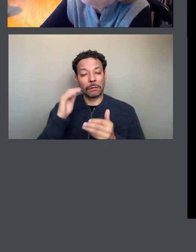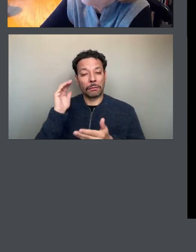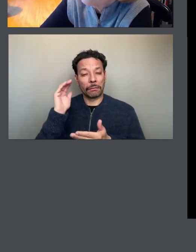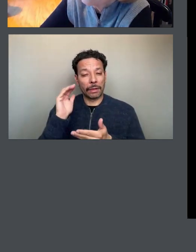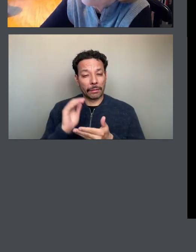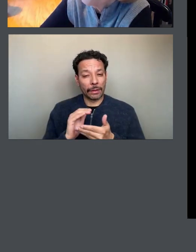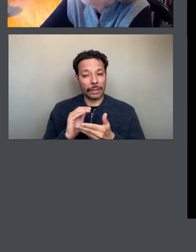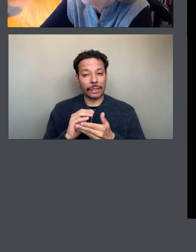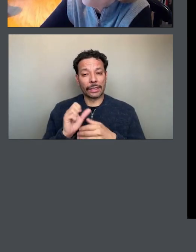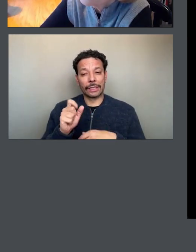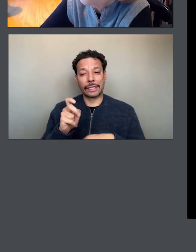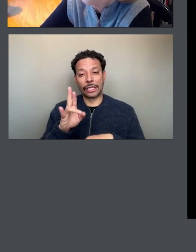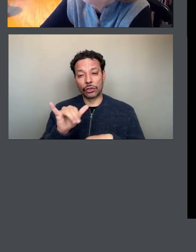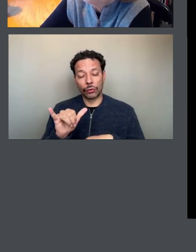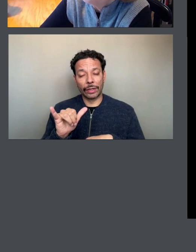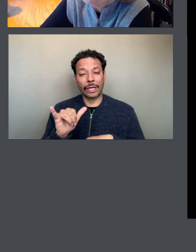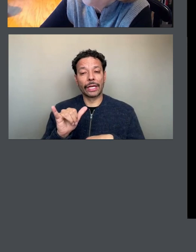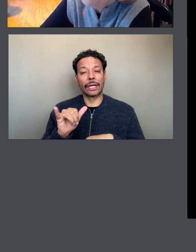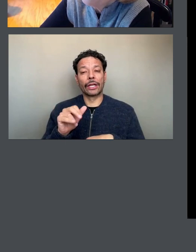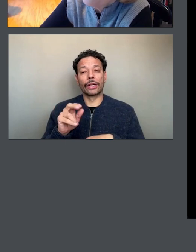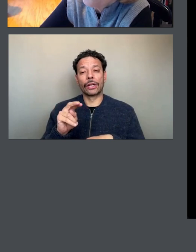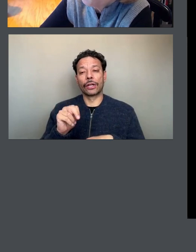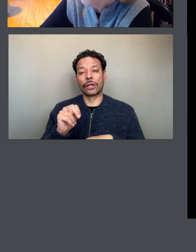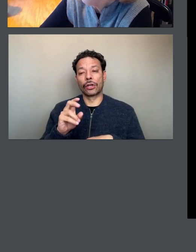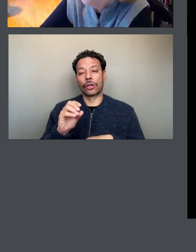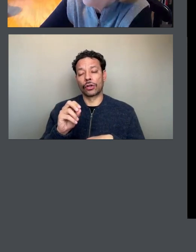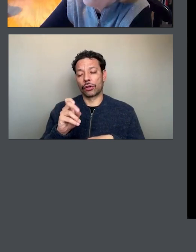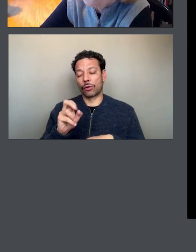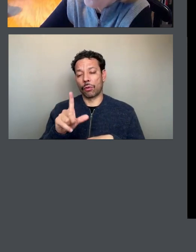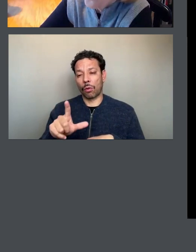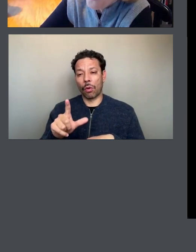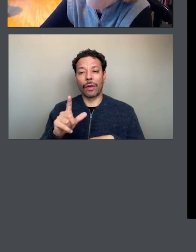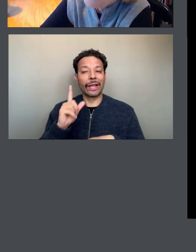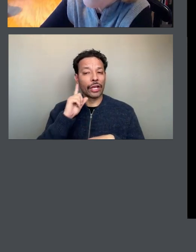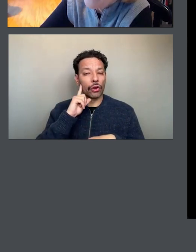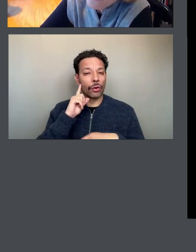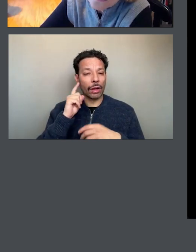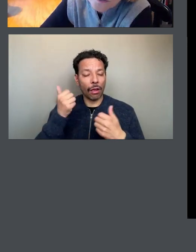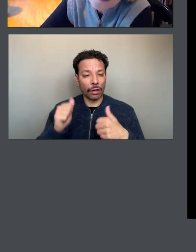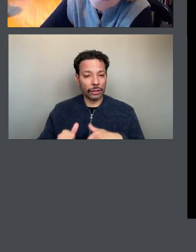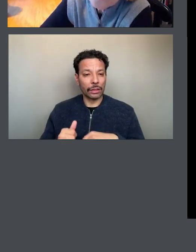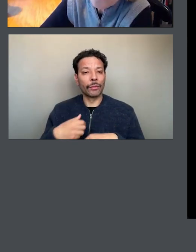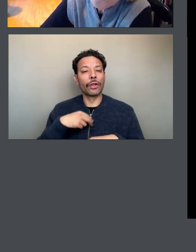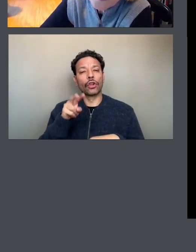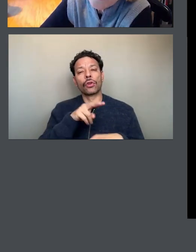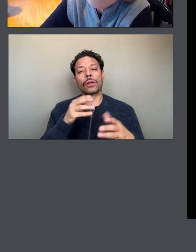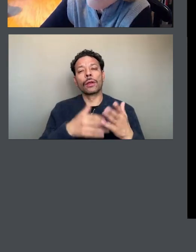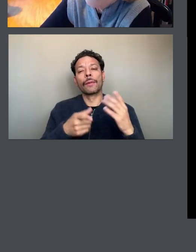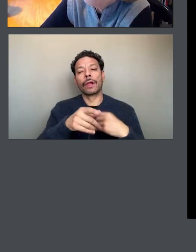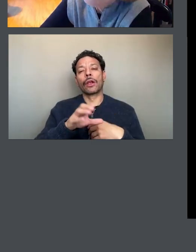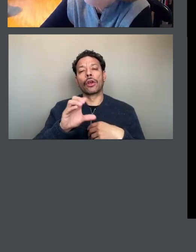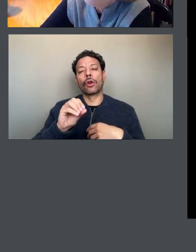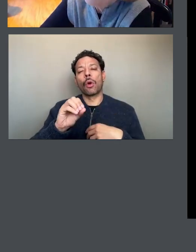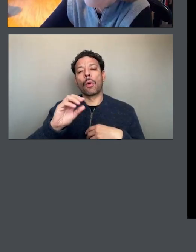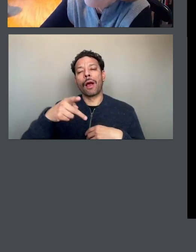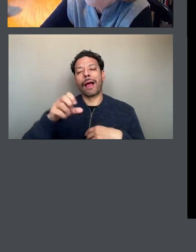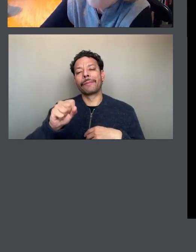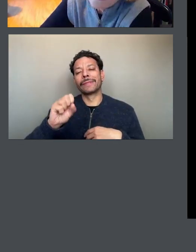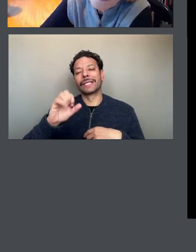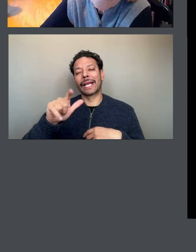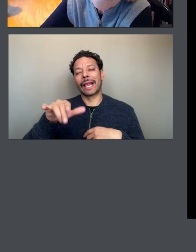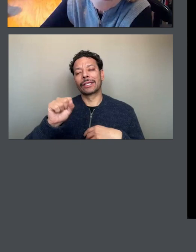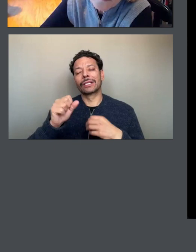sensorineural hearing loss, we used something called the co-op scales to get an idea